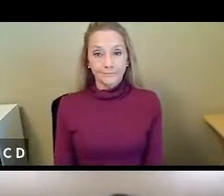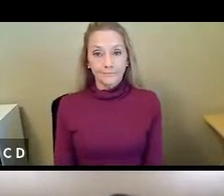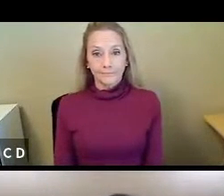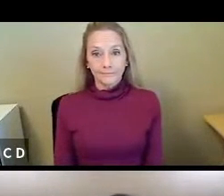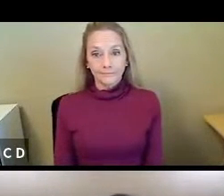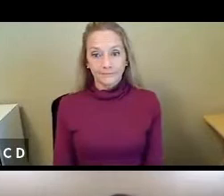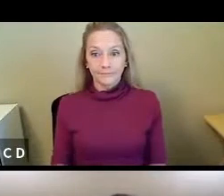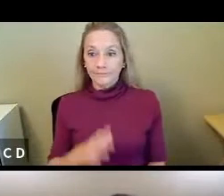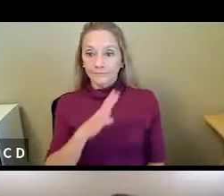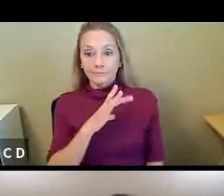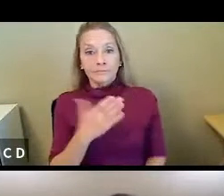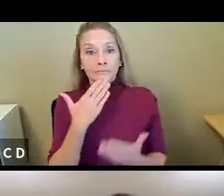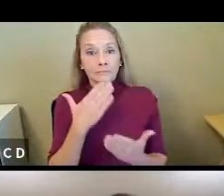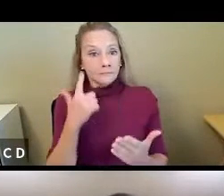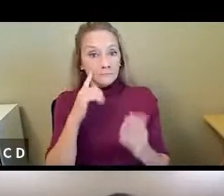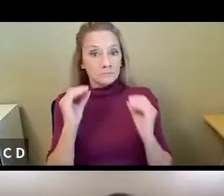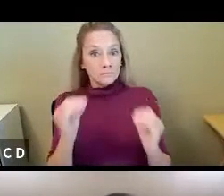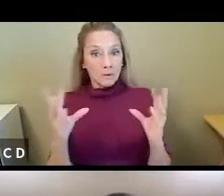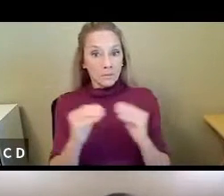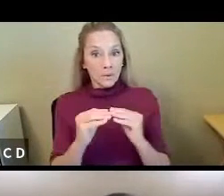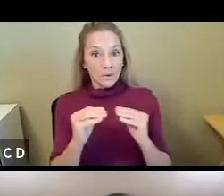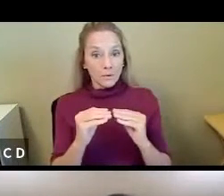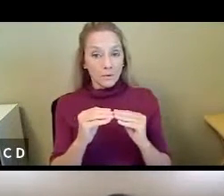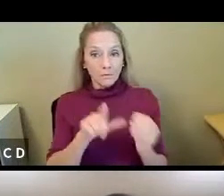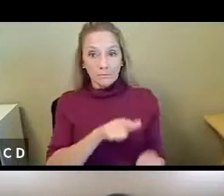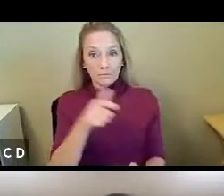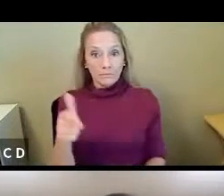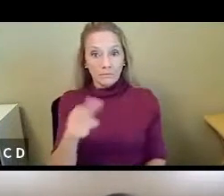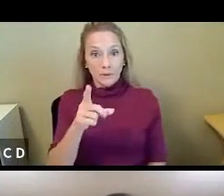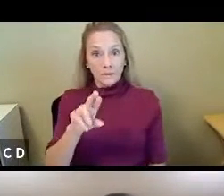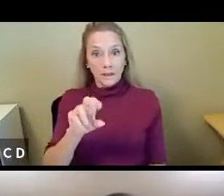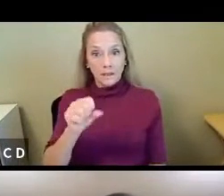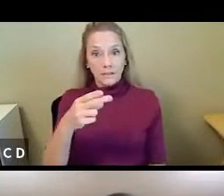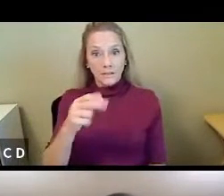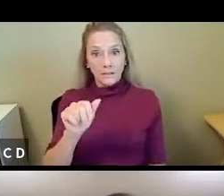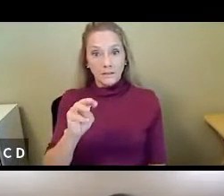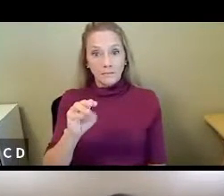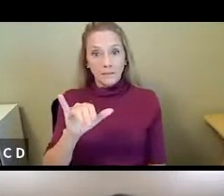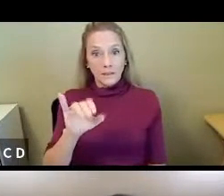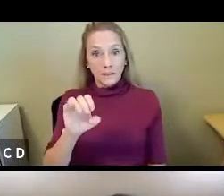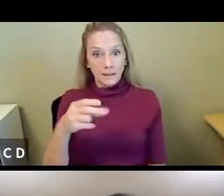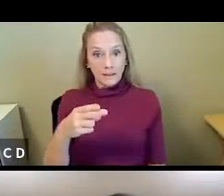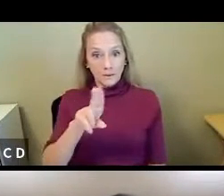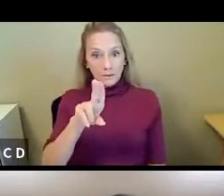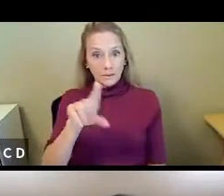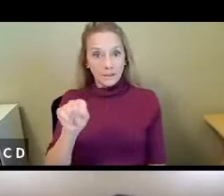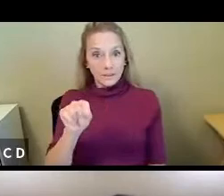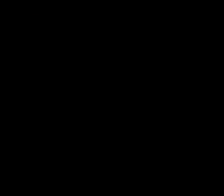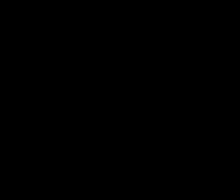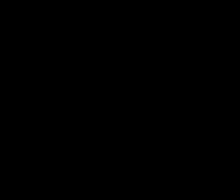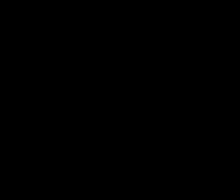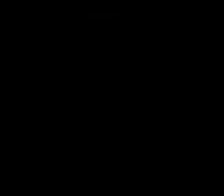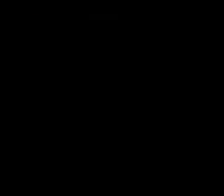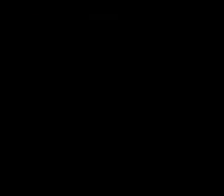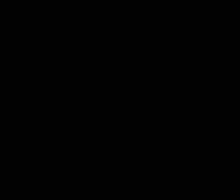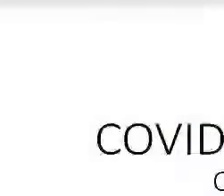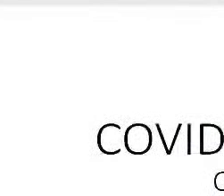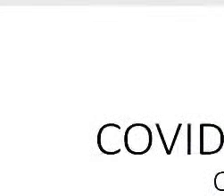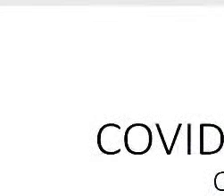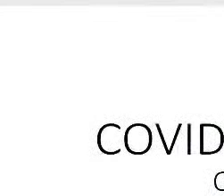All right, great. Well, hearing no more questions, Dr. Shamia, did you want to go ahead and do the UT presentation? Yeah, I'd be happy to do that.